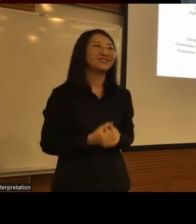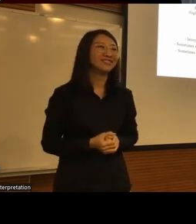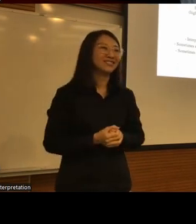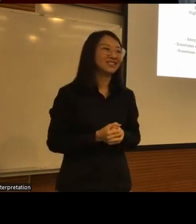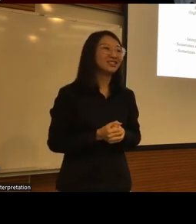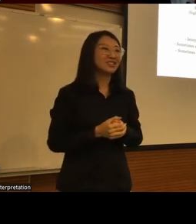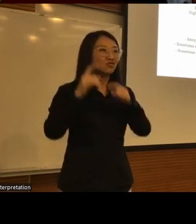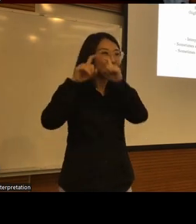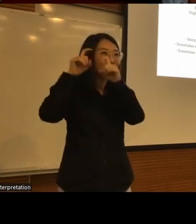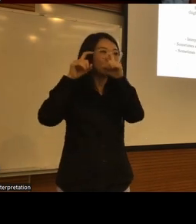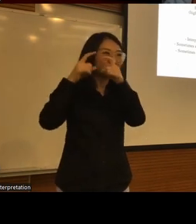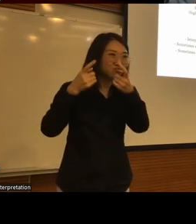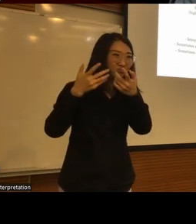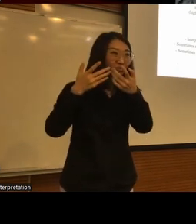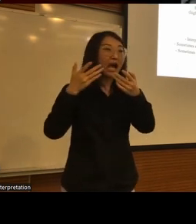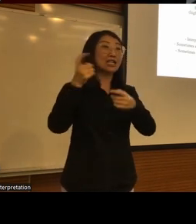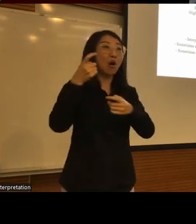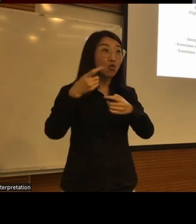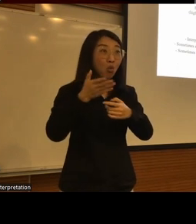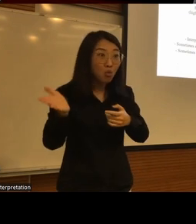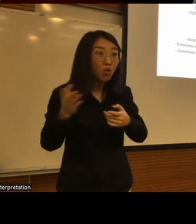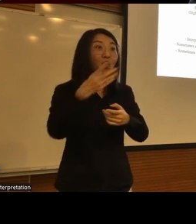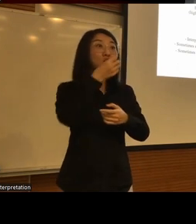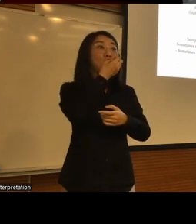going to Kowloon, going to Hong Kong Island.